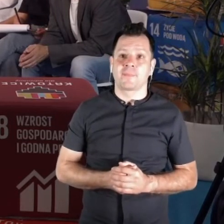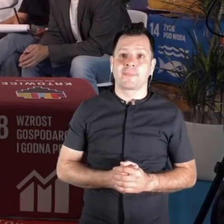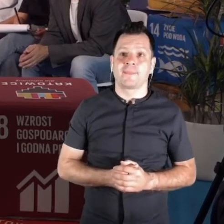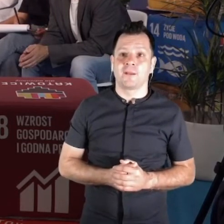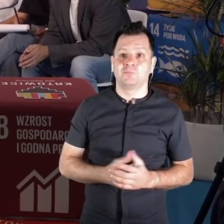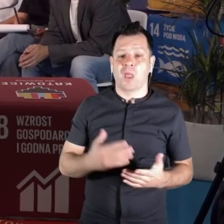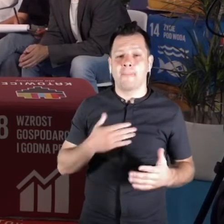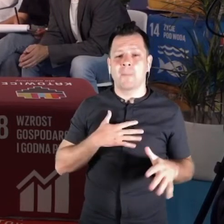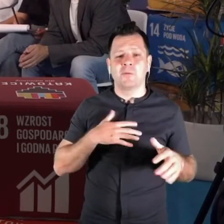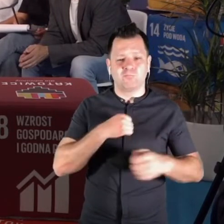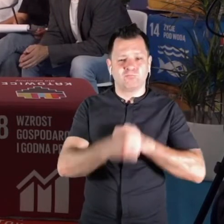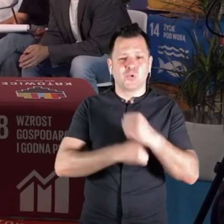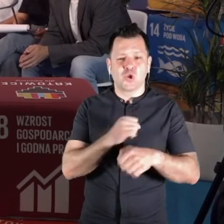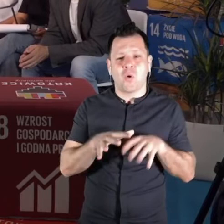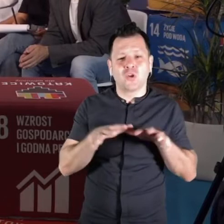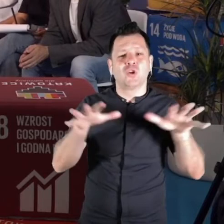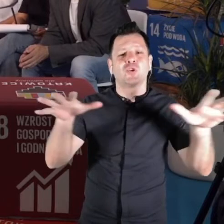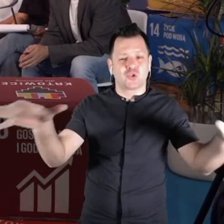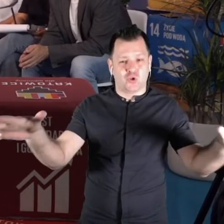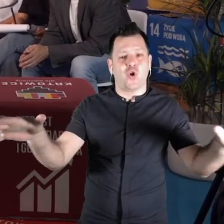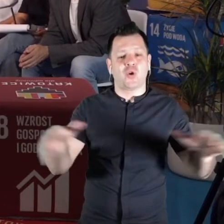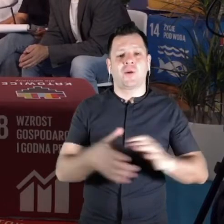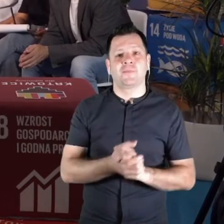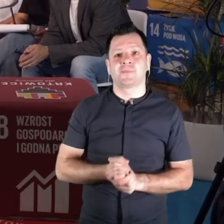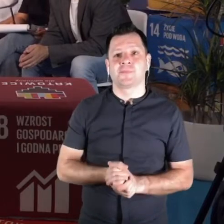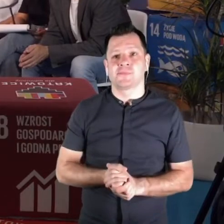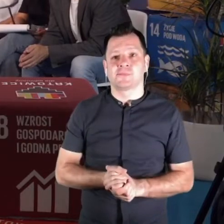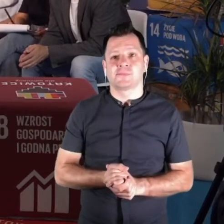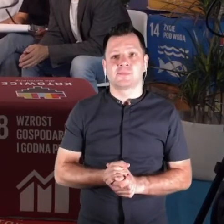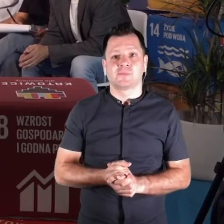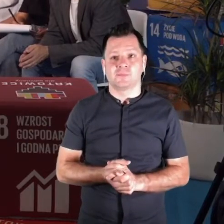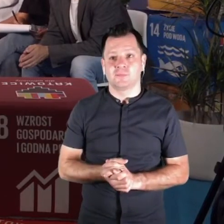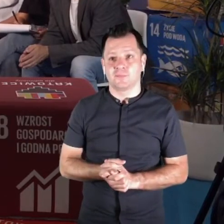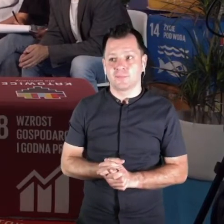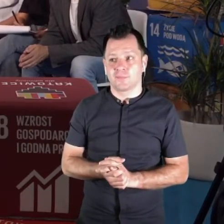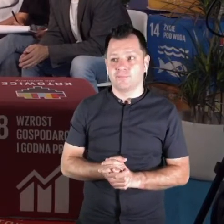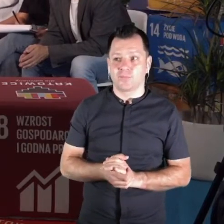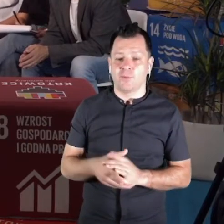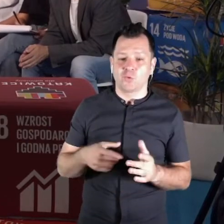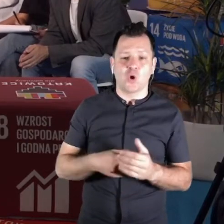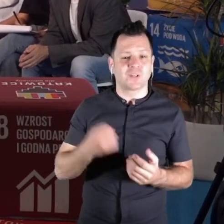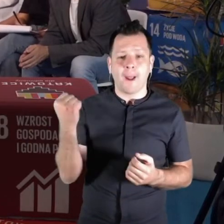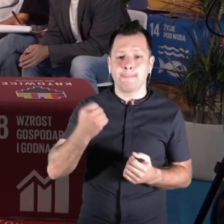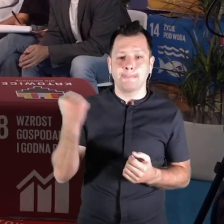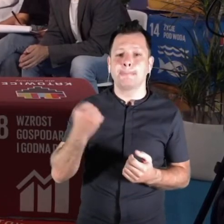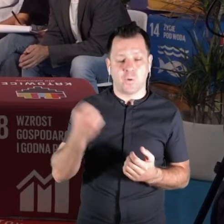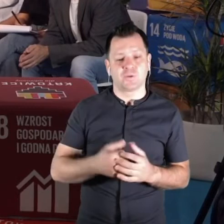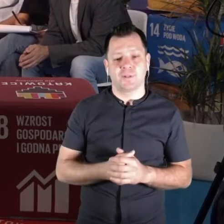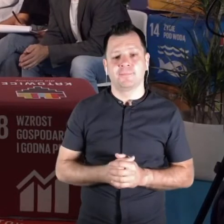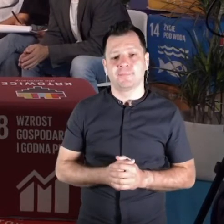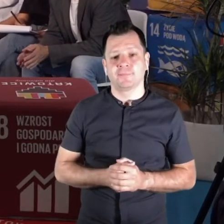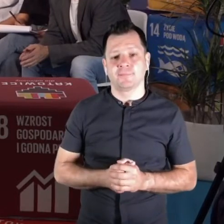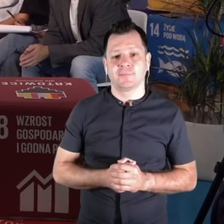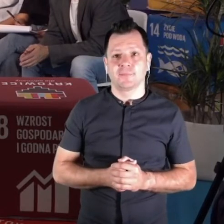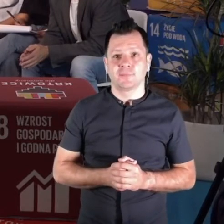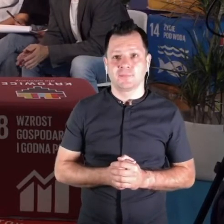of the powers of the City Lab. We have everything from front-end designers, front-end